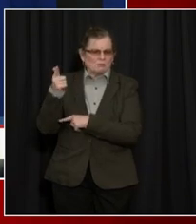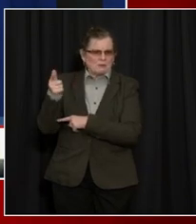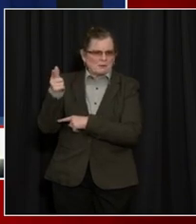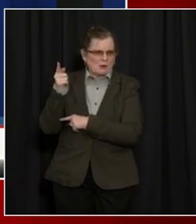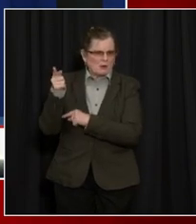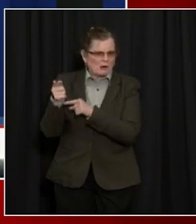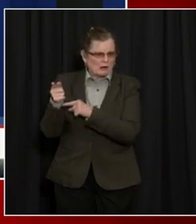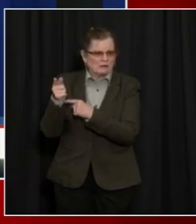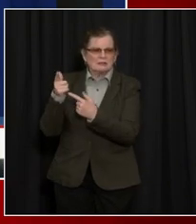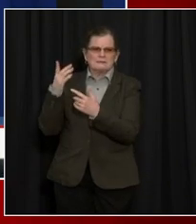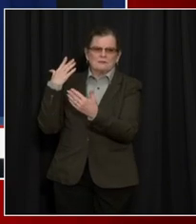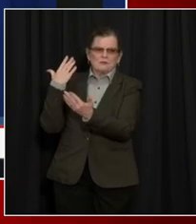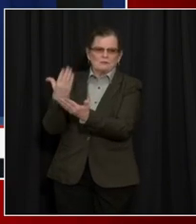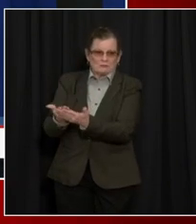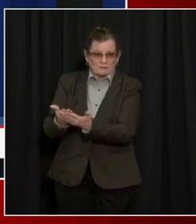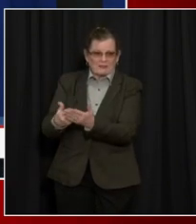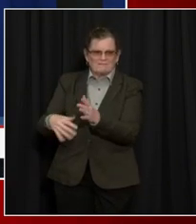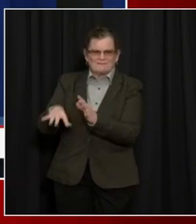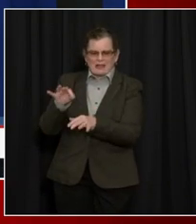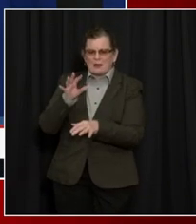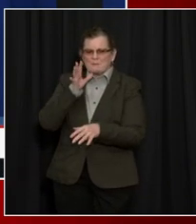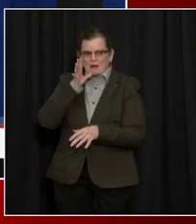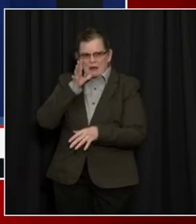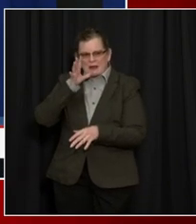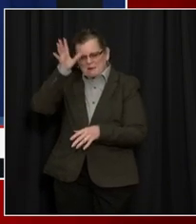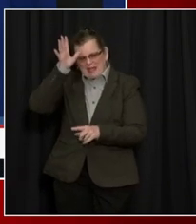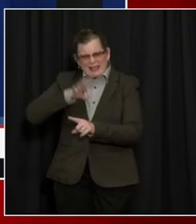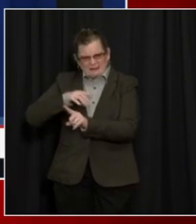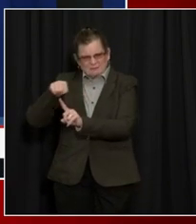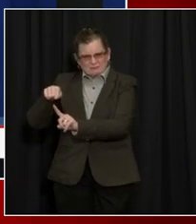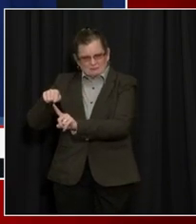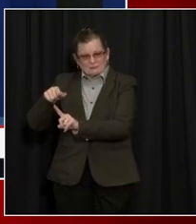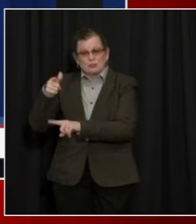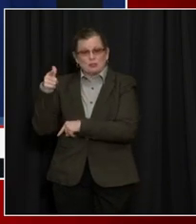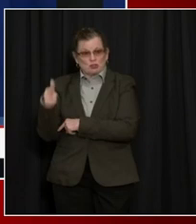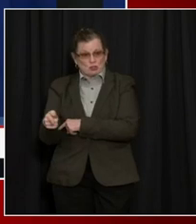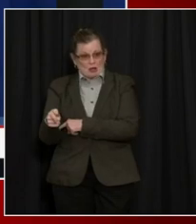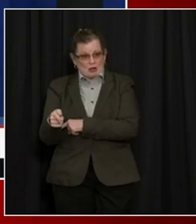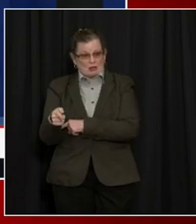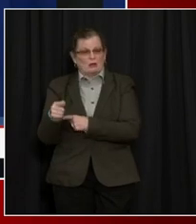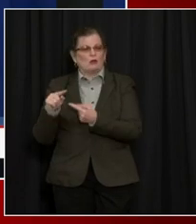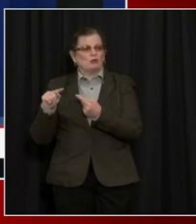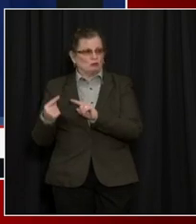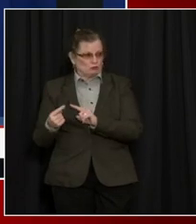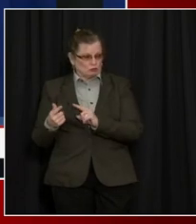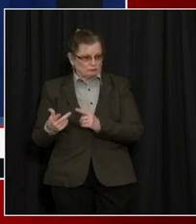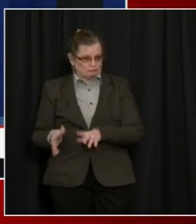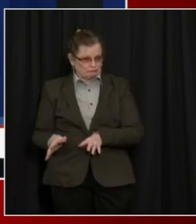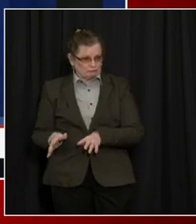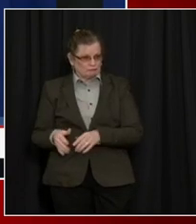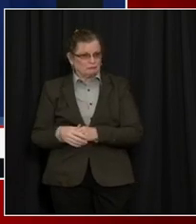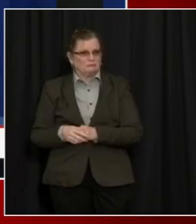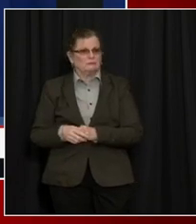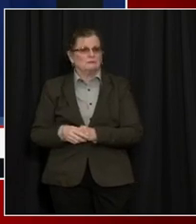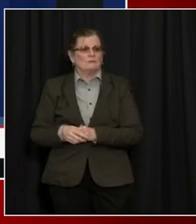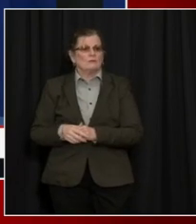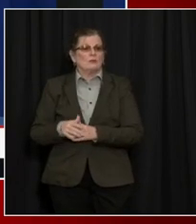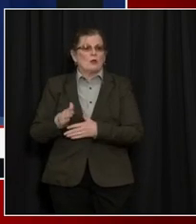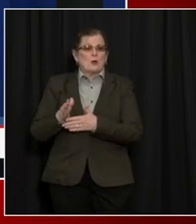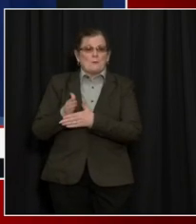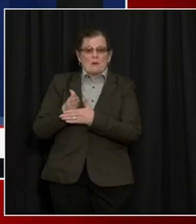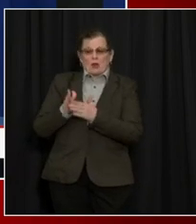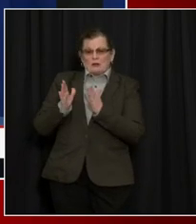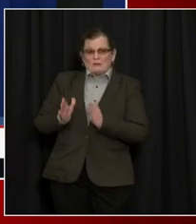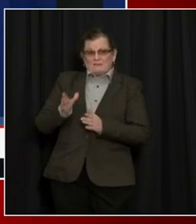located an adult male unconscious suffering from gunshot wounds. Our partners at DC Fire and EMS determined the victim